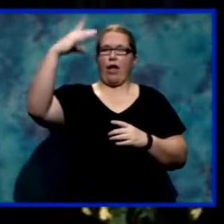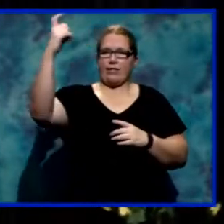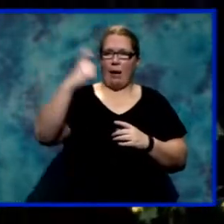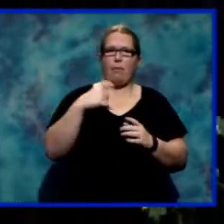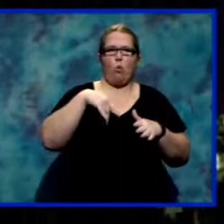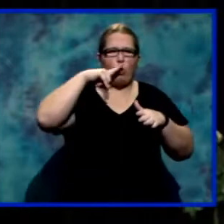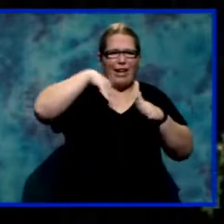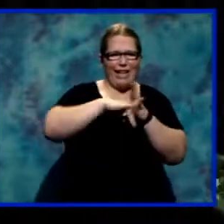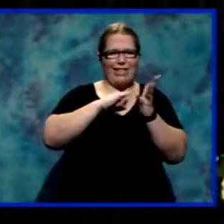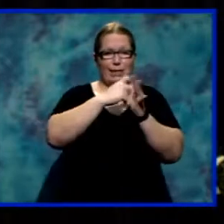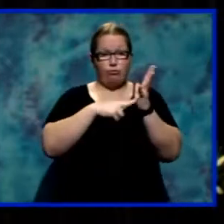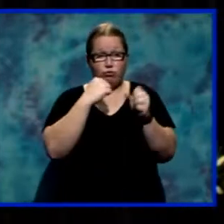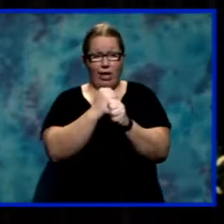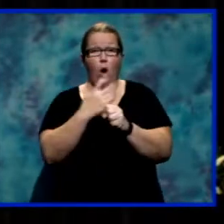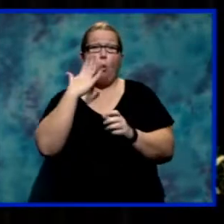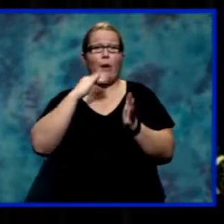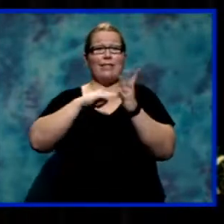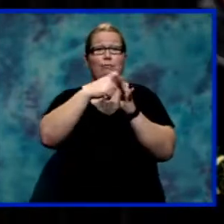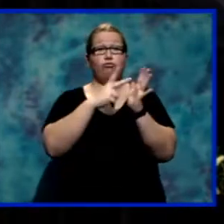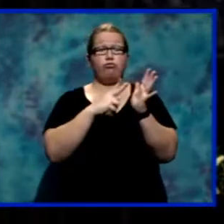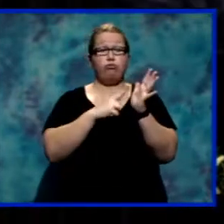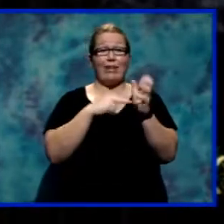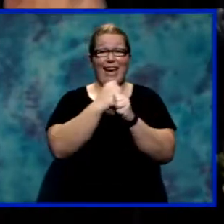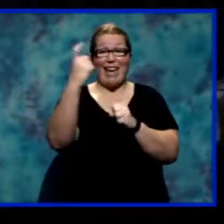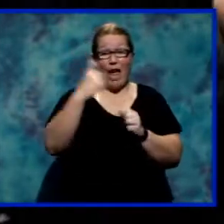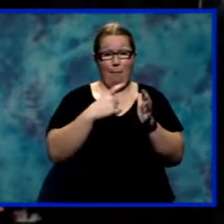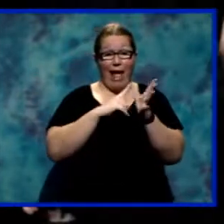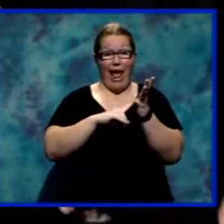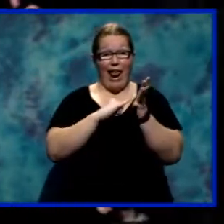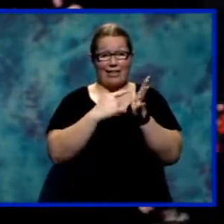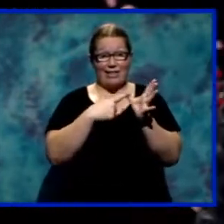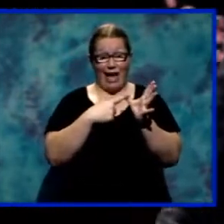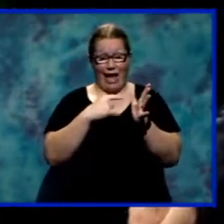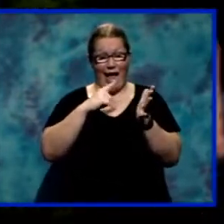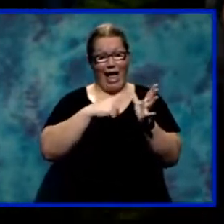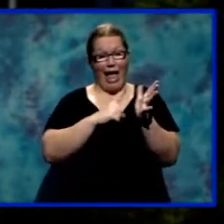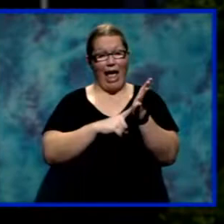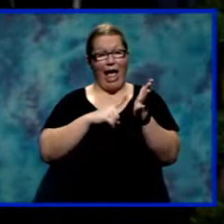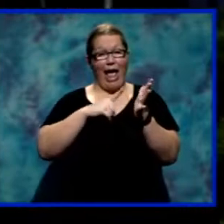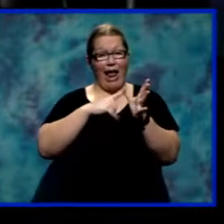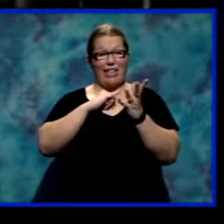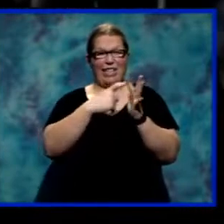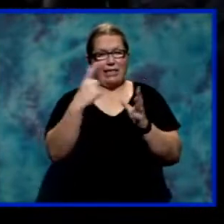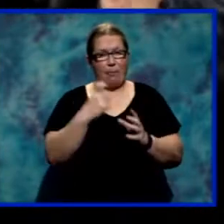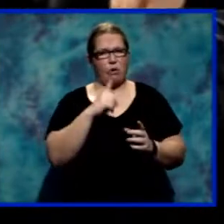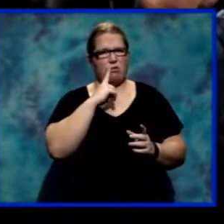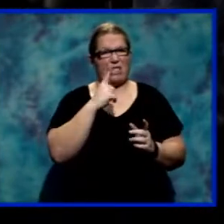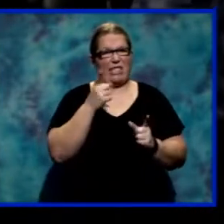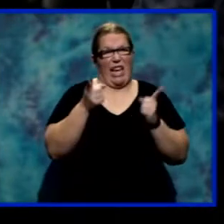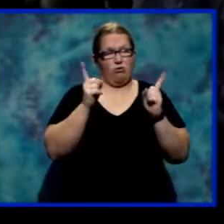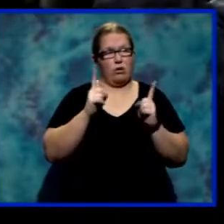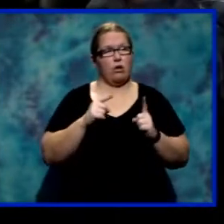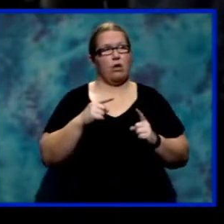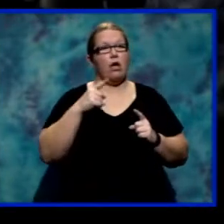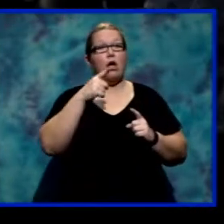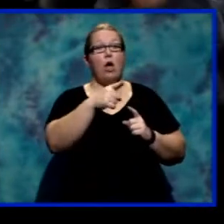when spring comes in Alaska, it's very dangerous on the ice. In fact, one of the ladies in this show lost